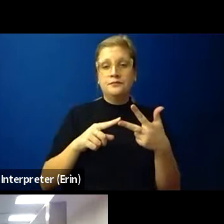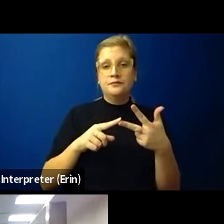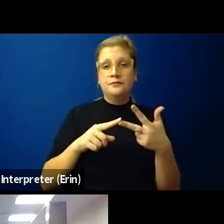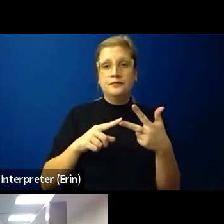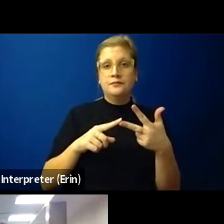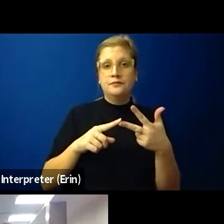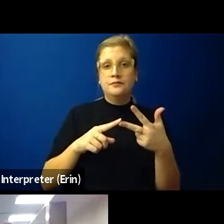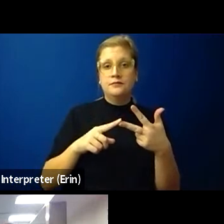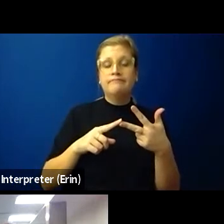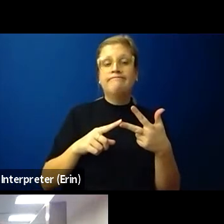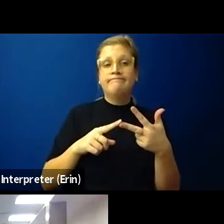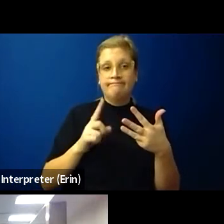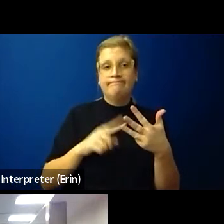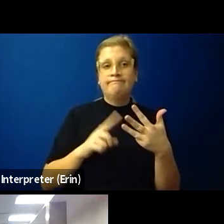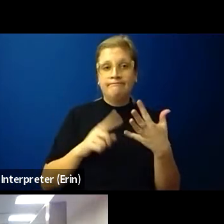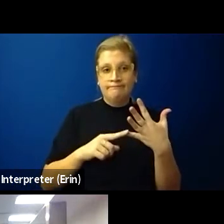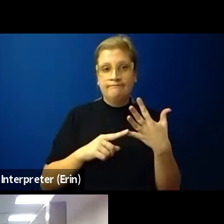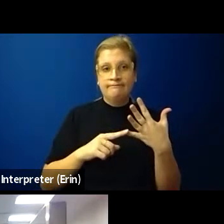Aye.